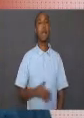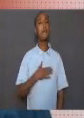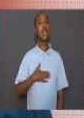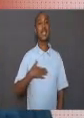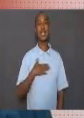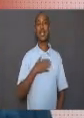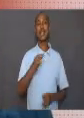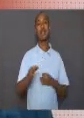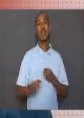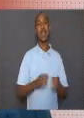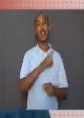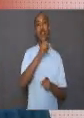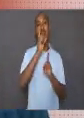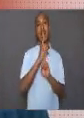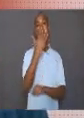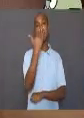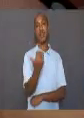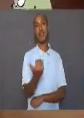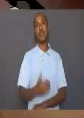Please explain your answer now.